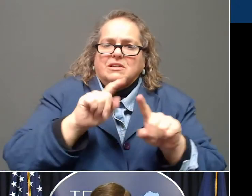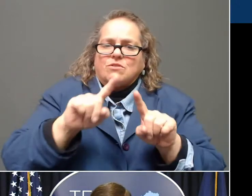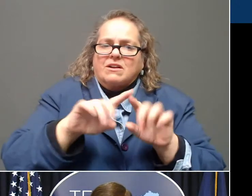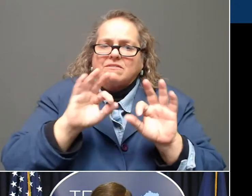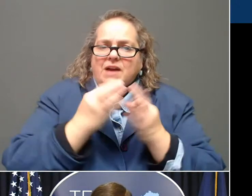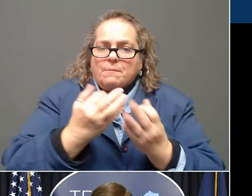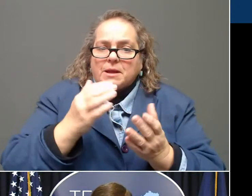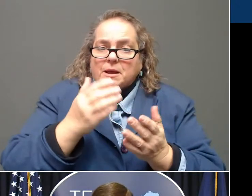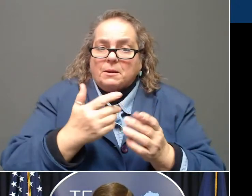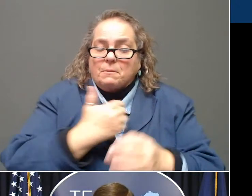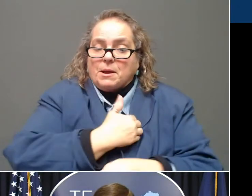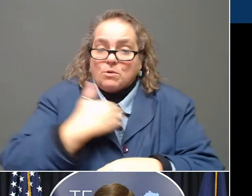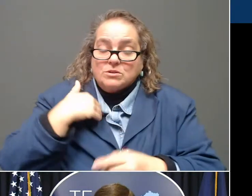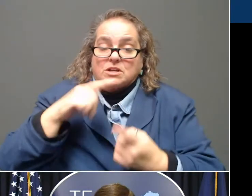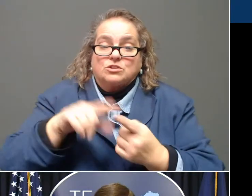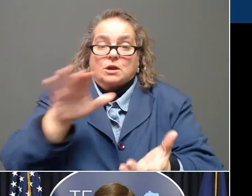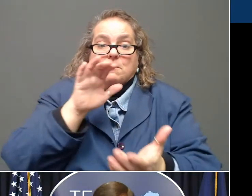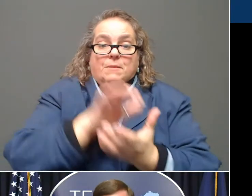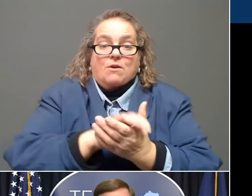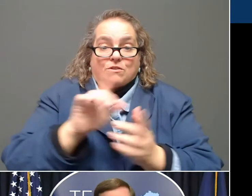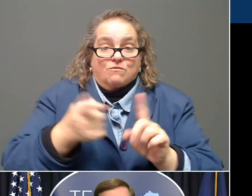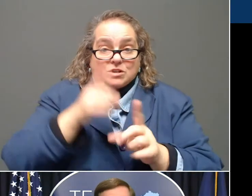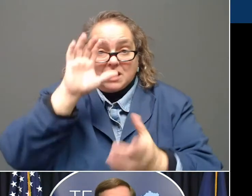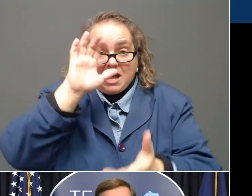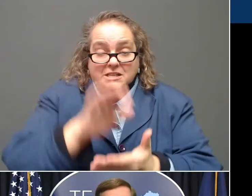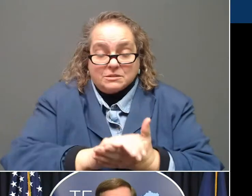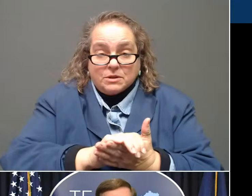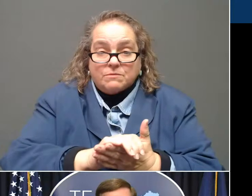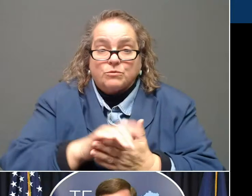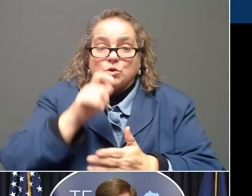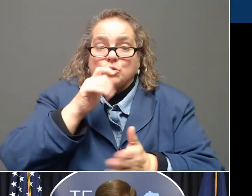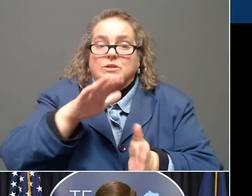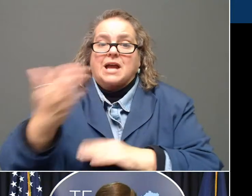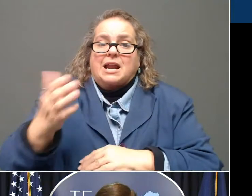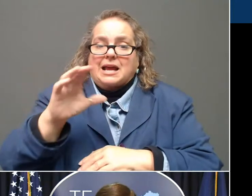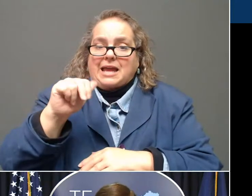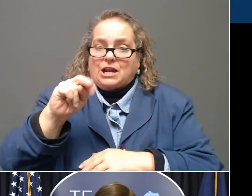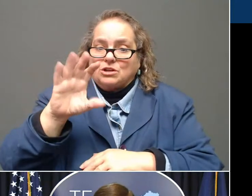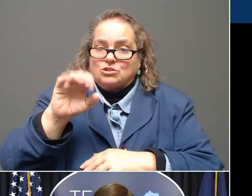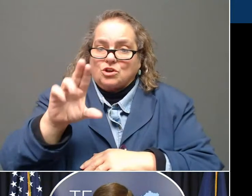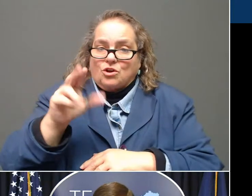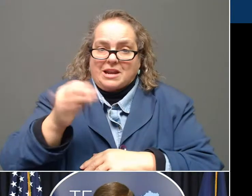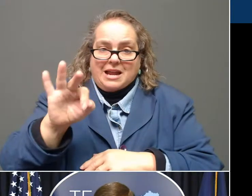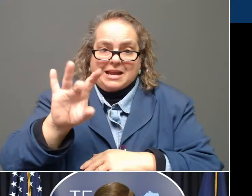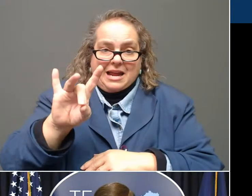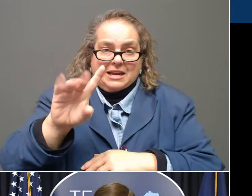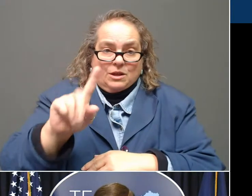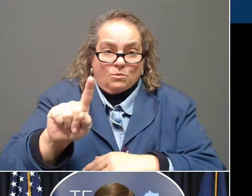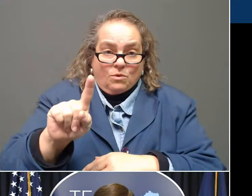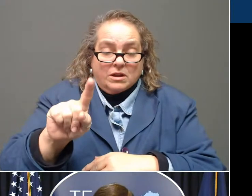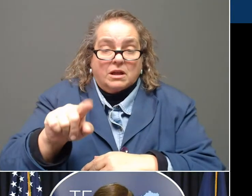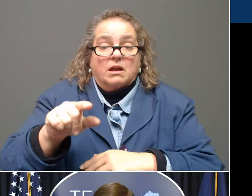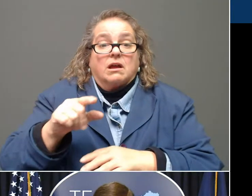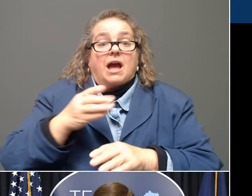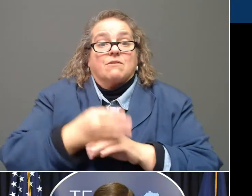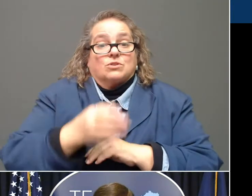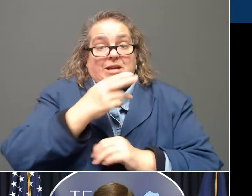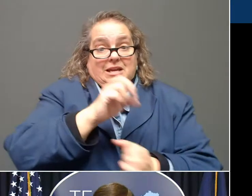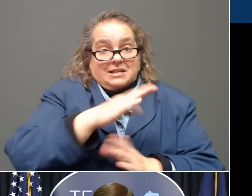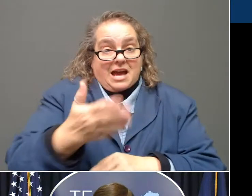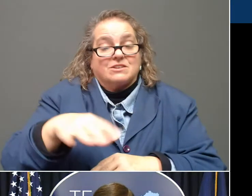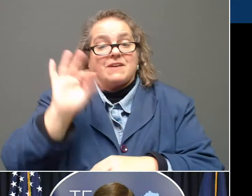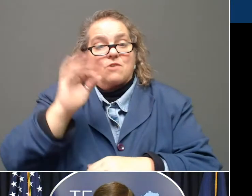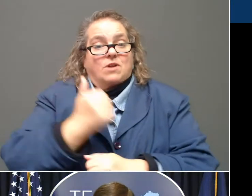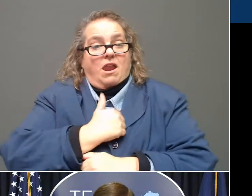age 96. She passed away on Saturday after battling COVID-19. We received a touching tribute from